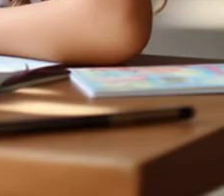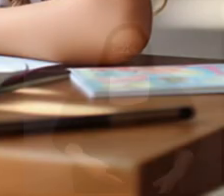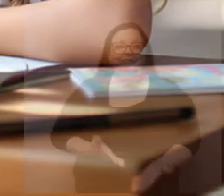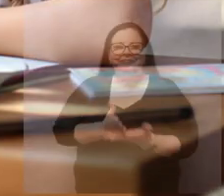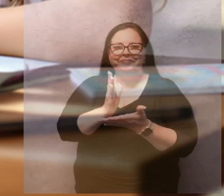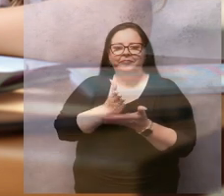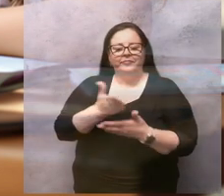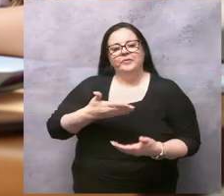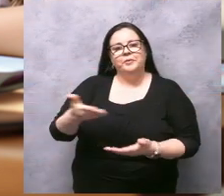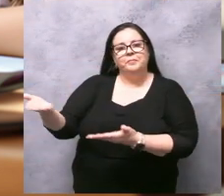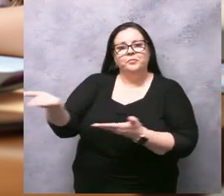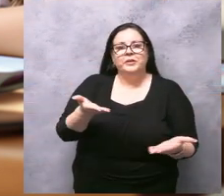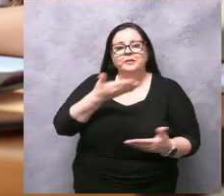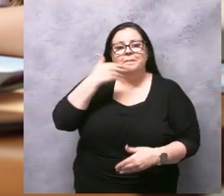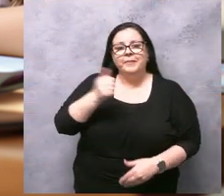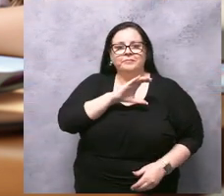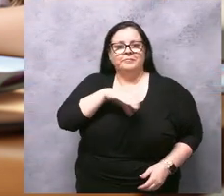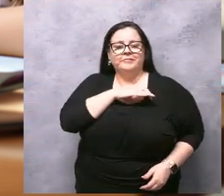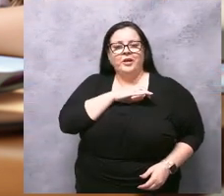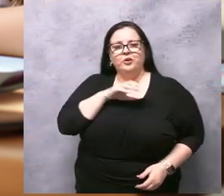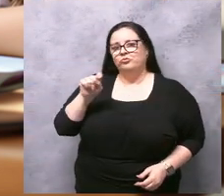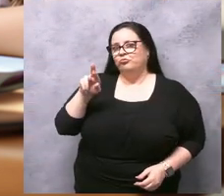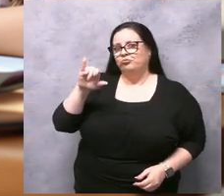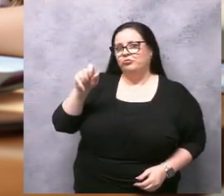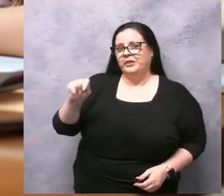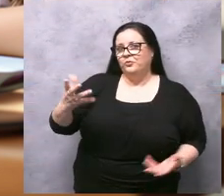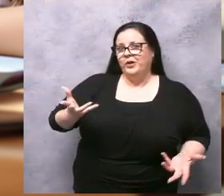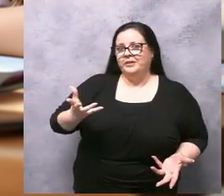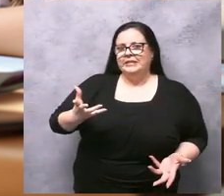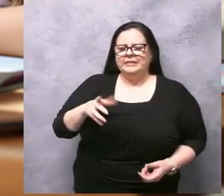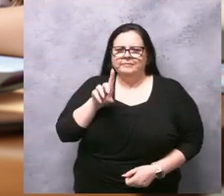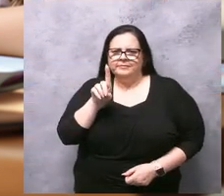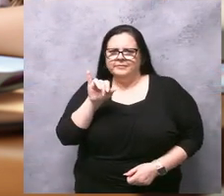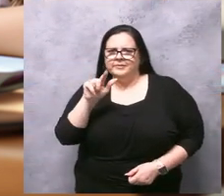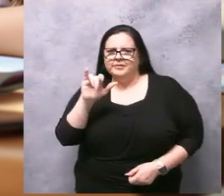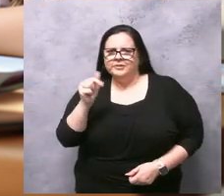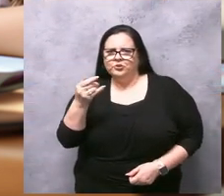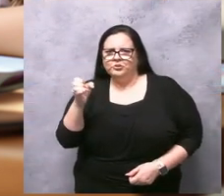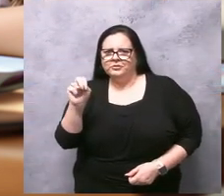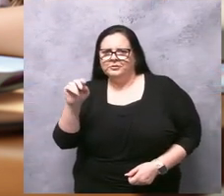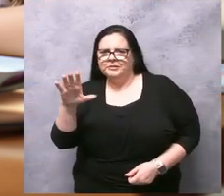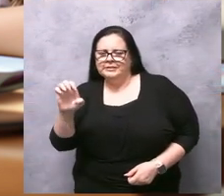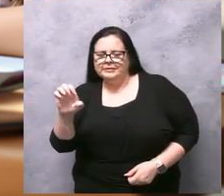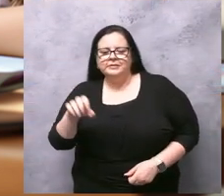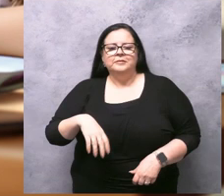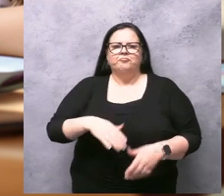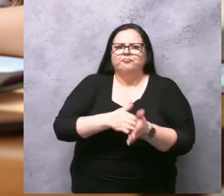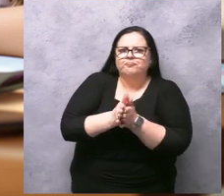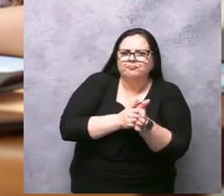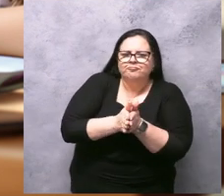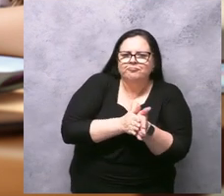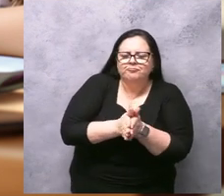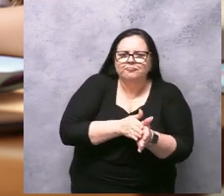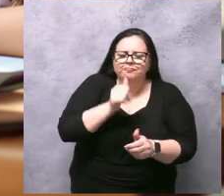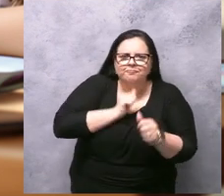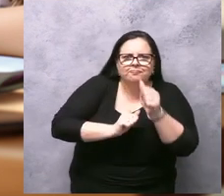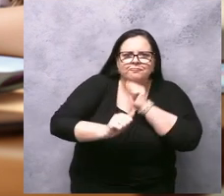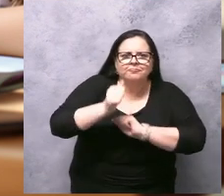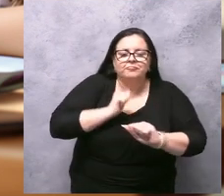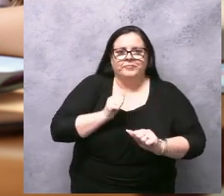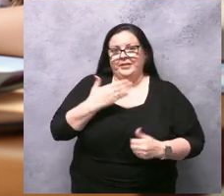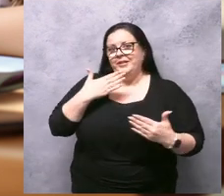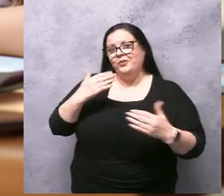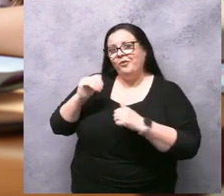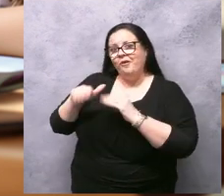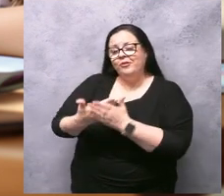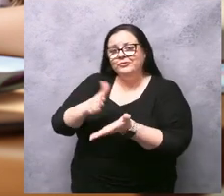The bringing out the best character trait for the month of April is diligence. Thank you to all our campuses for emphasizing strong character for